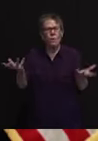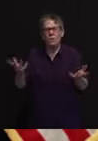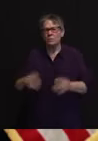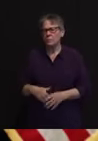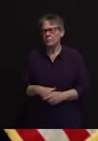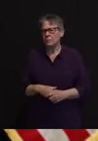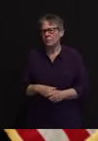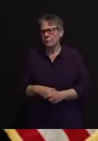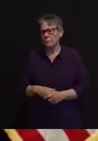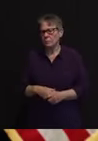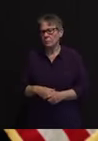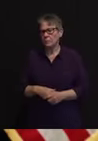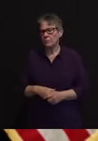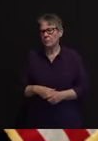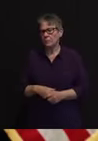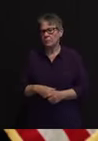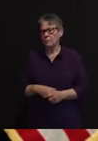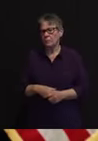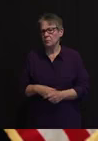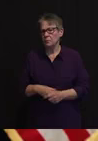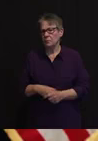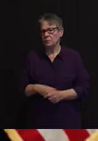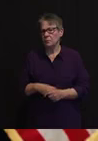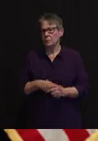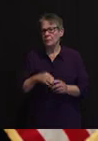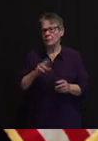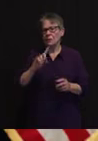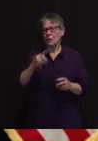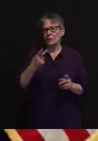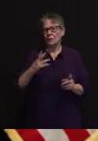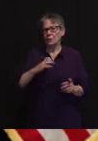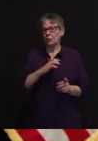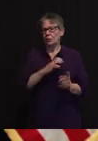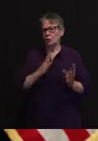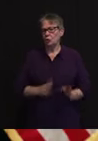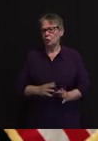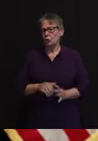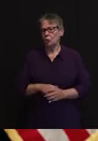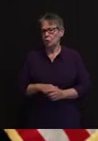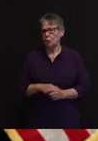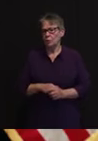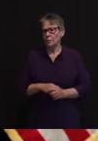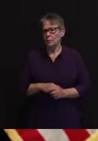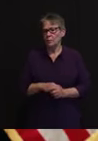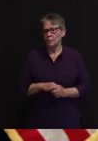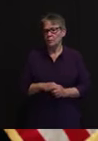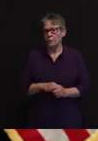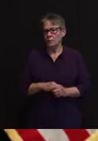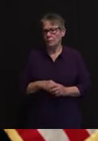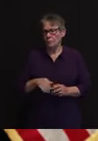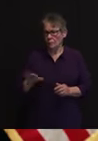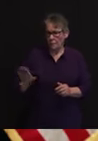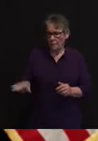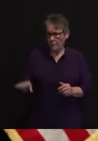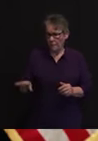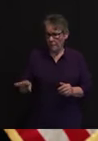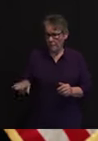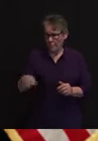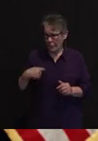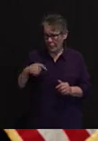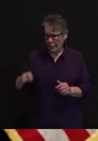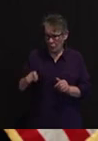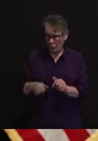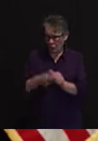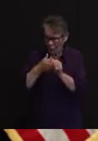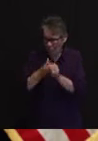do you think, Commissioner, that we will need to enact the guidelines? And would we be able to get a copy